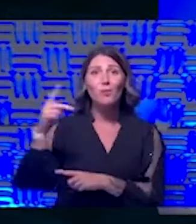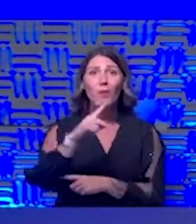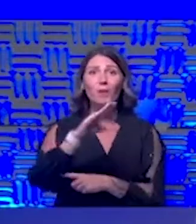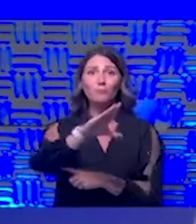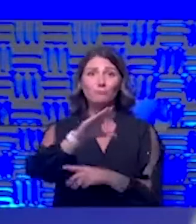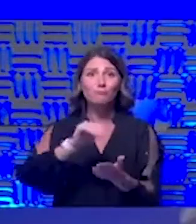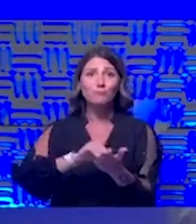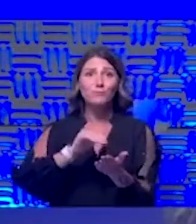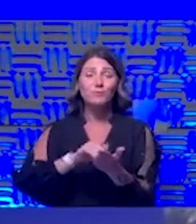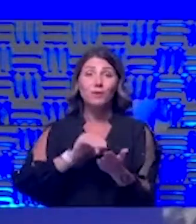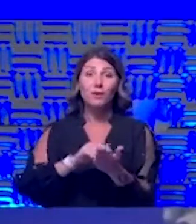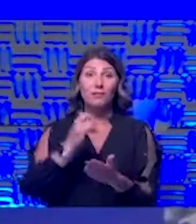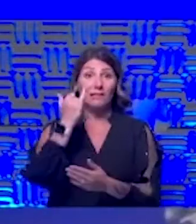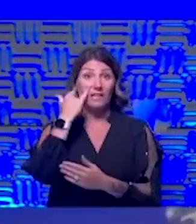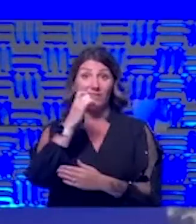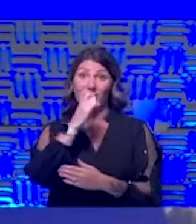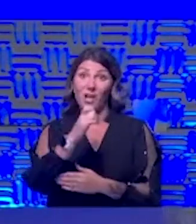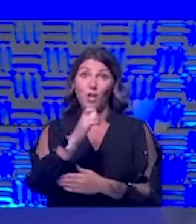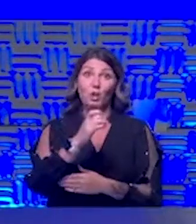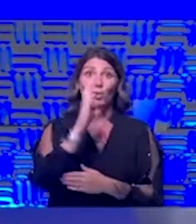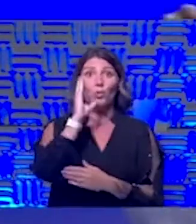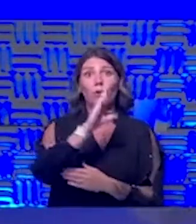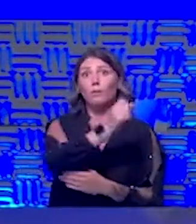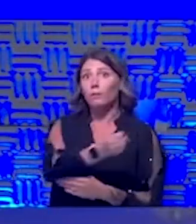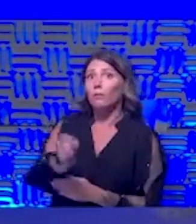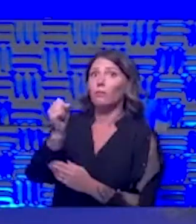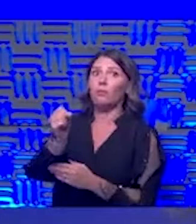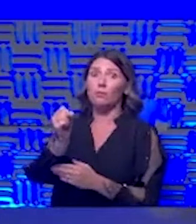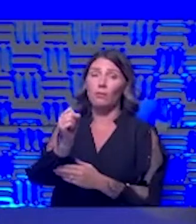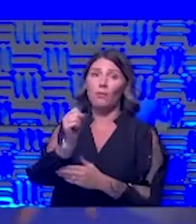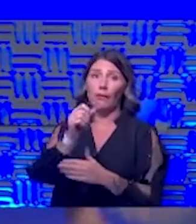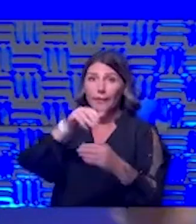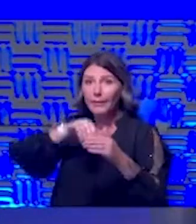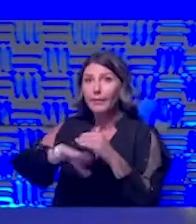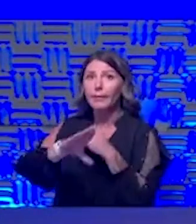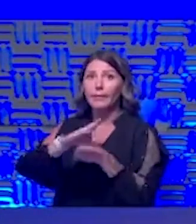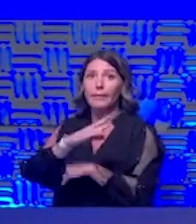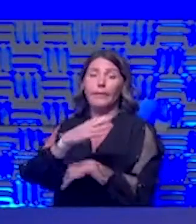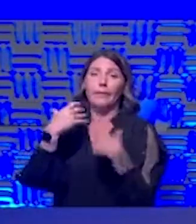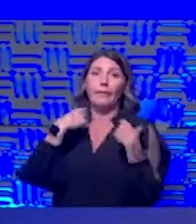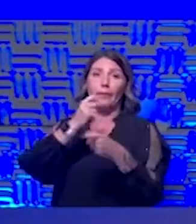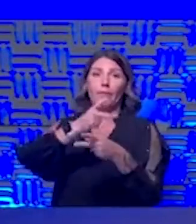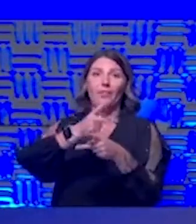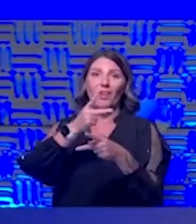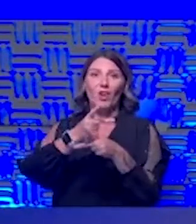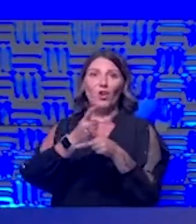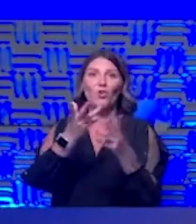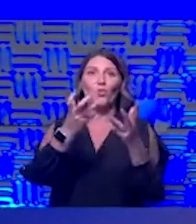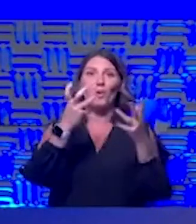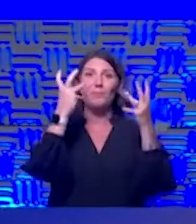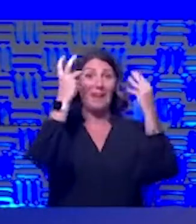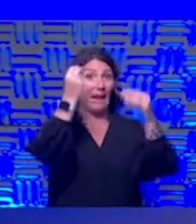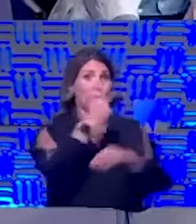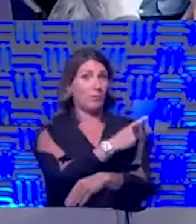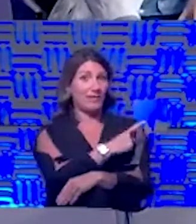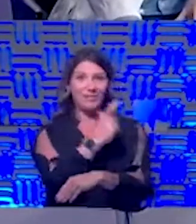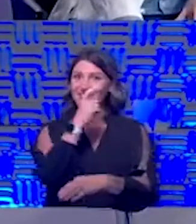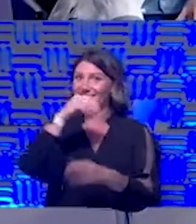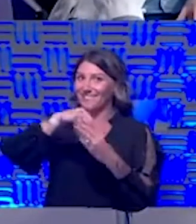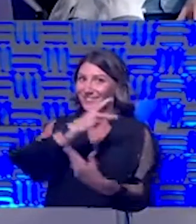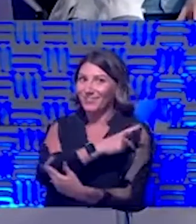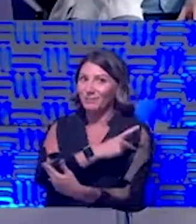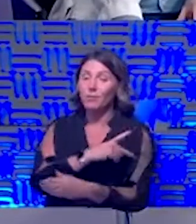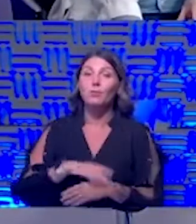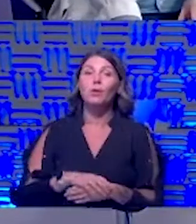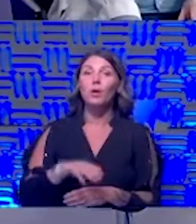Otherwise, you're going to end up in healthcare, and you don't want to end up in that part of healthcare. You want to stay in that outpatient setting.